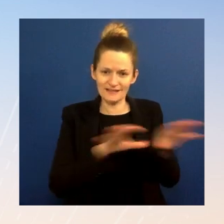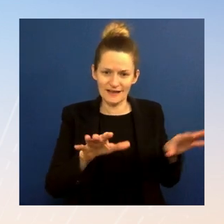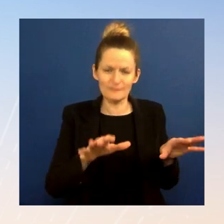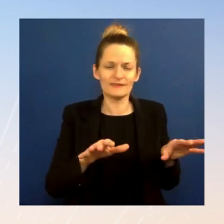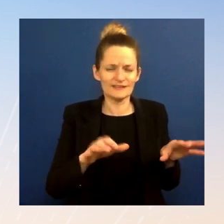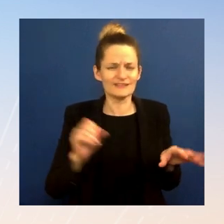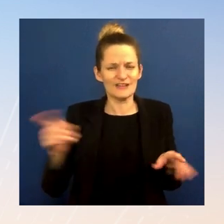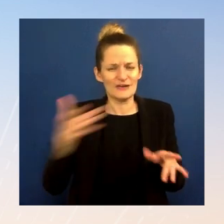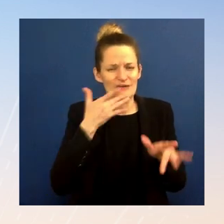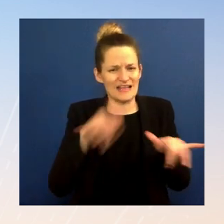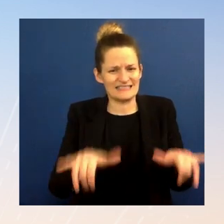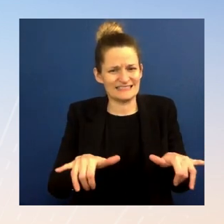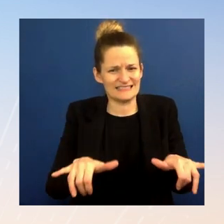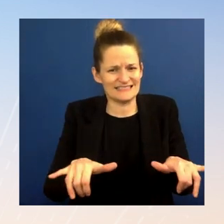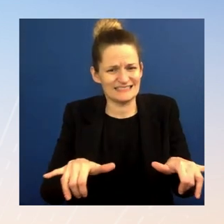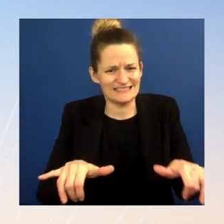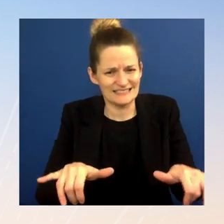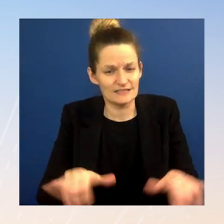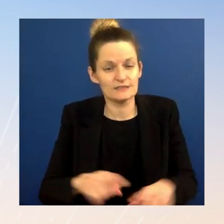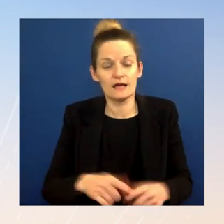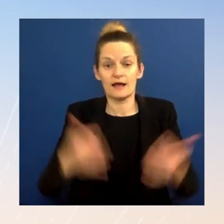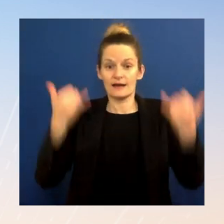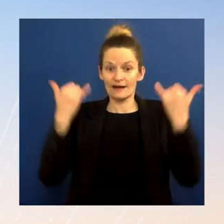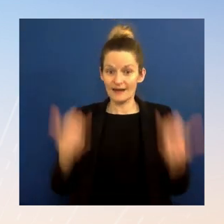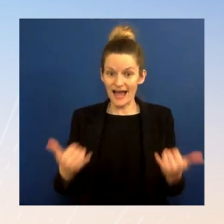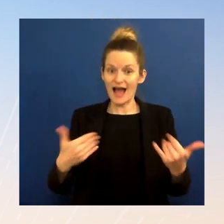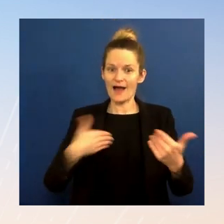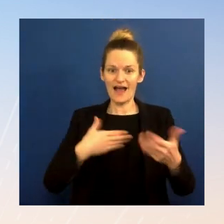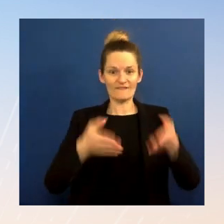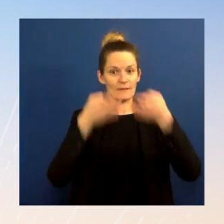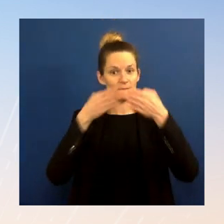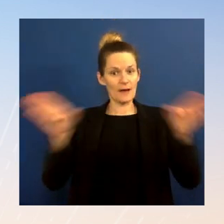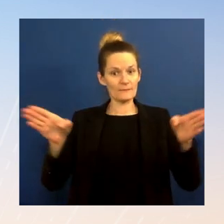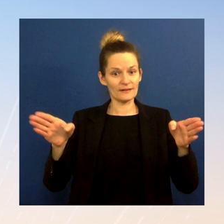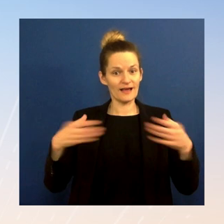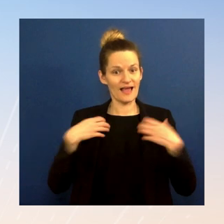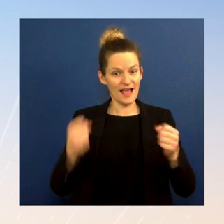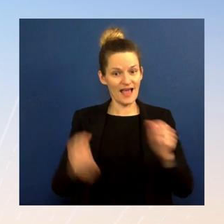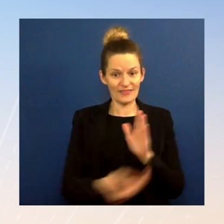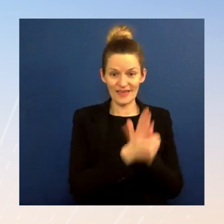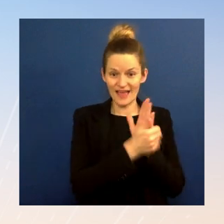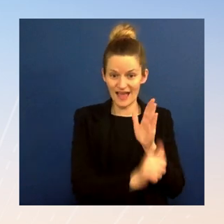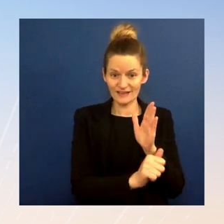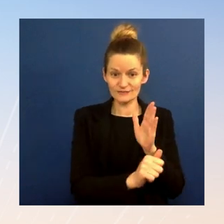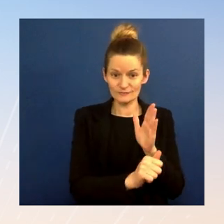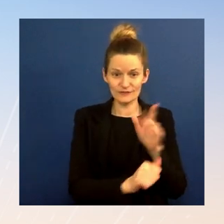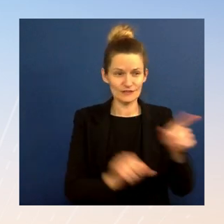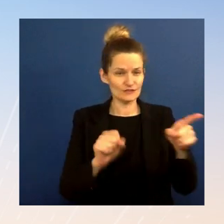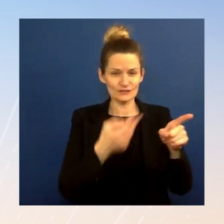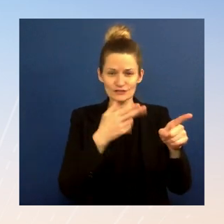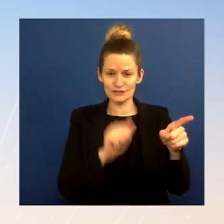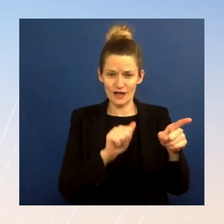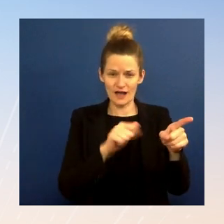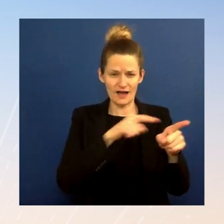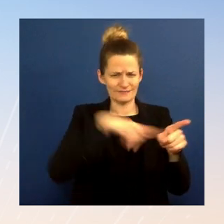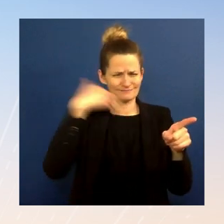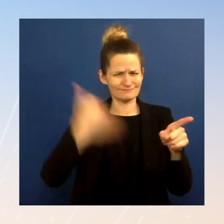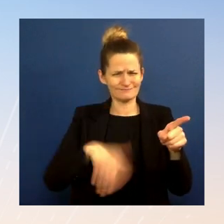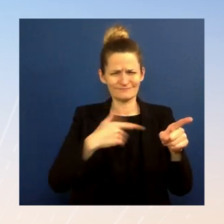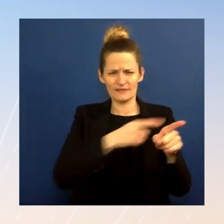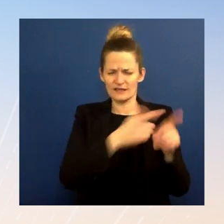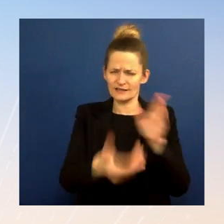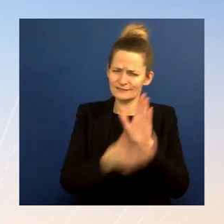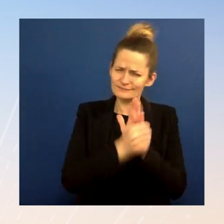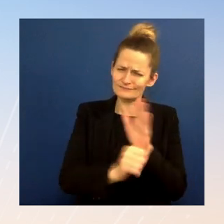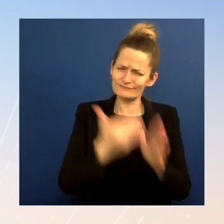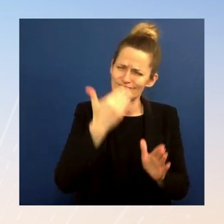Jha, is effective in communicating with the country about how we're going to continue to approach and tackle the pandemic.